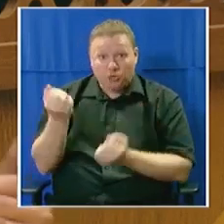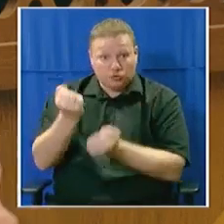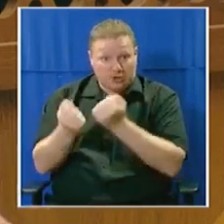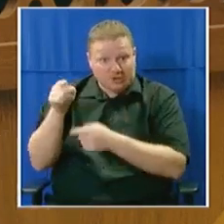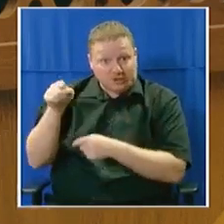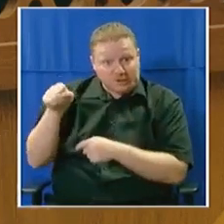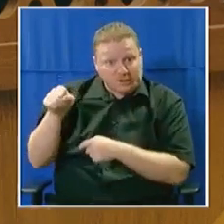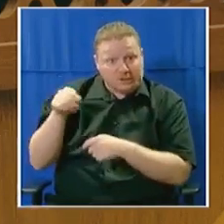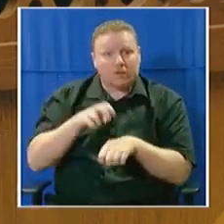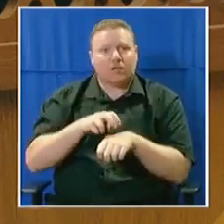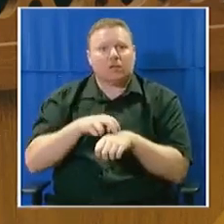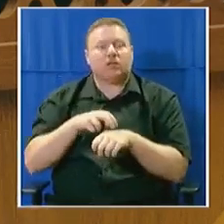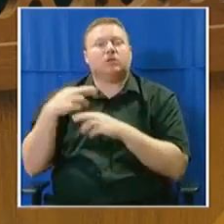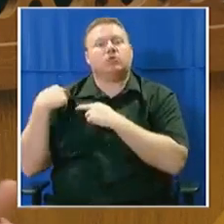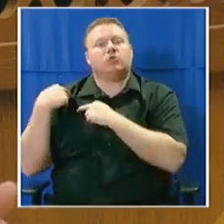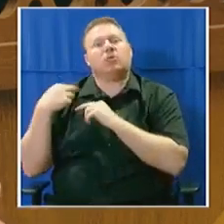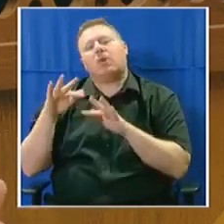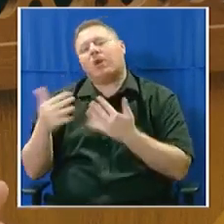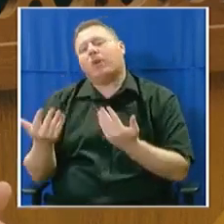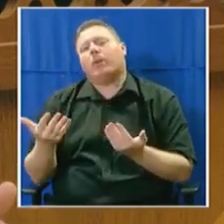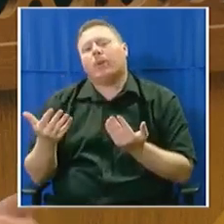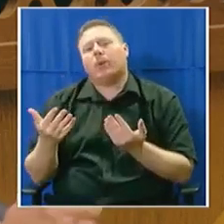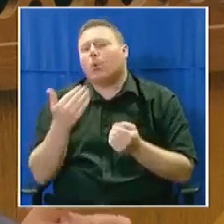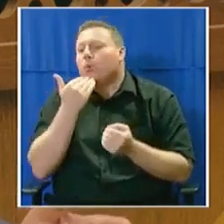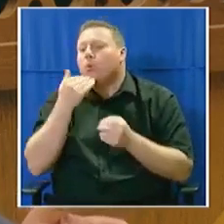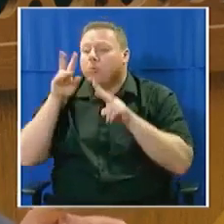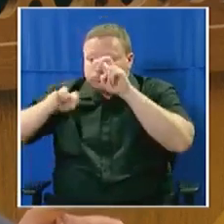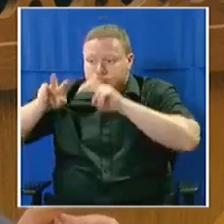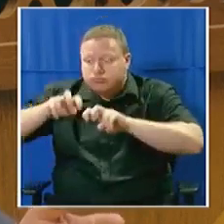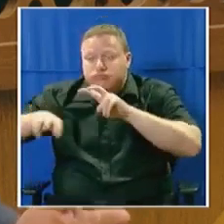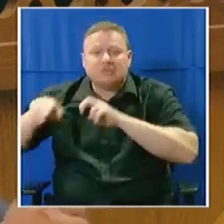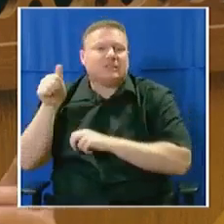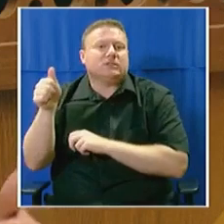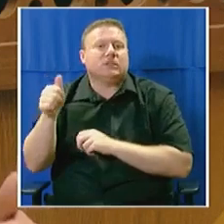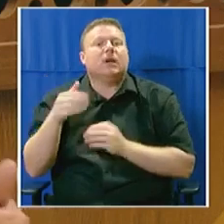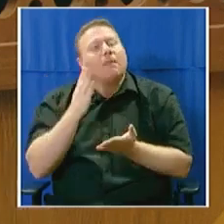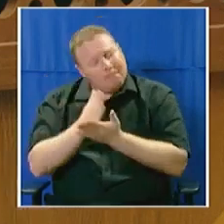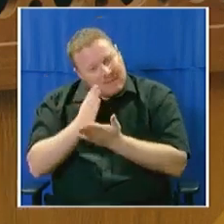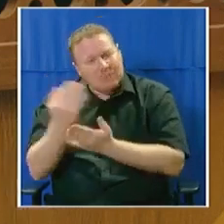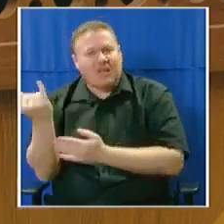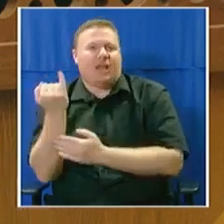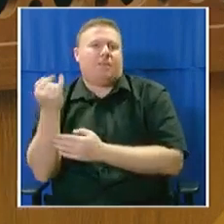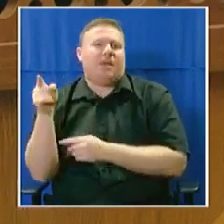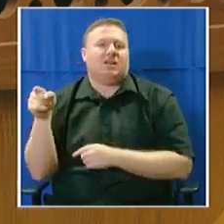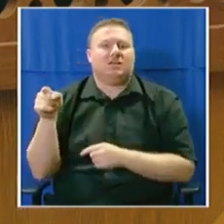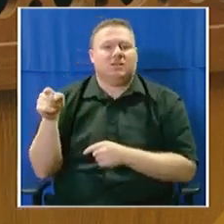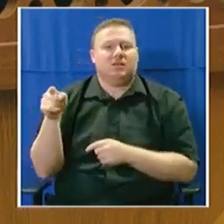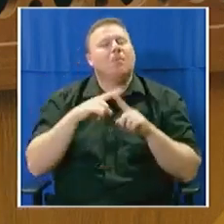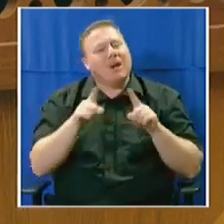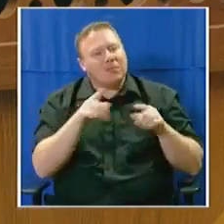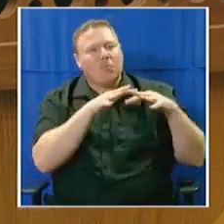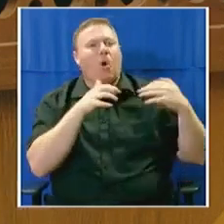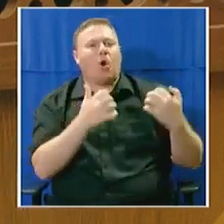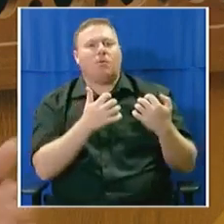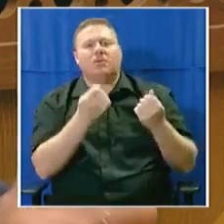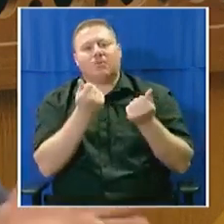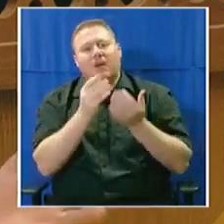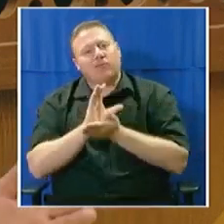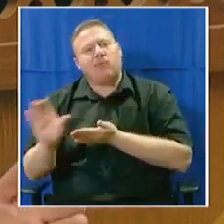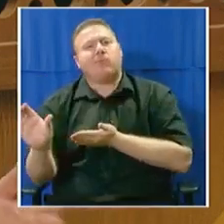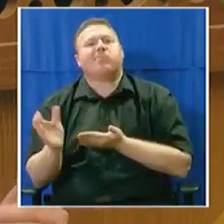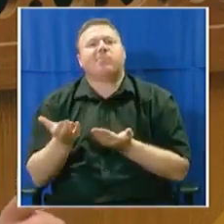for its court performance. While the Judiciary is and must be independent, Parliament appropriates its funds. The Justice Committee